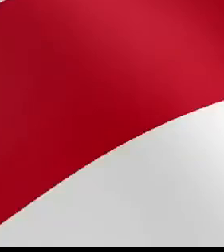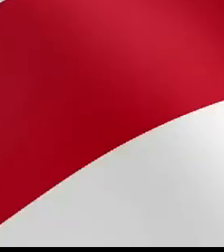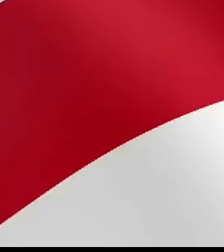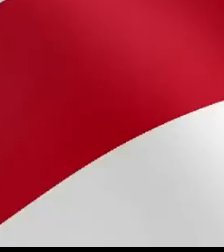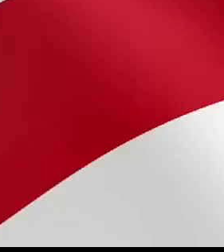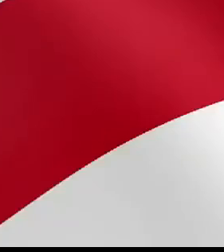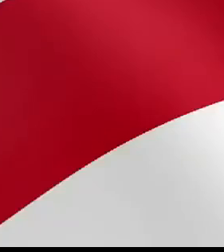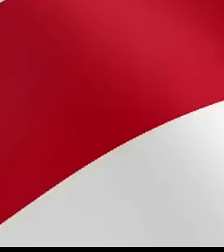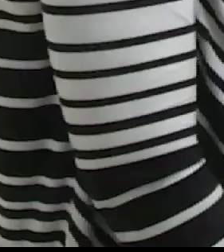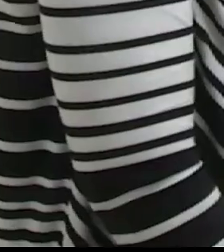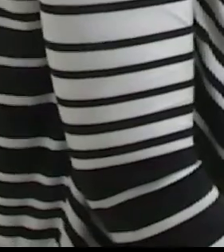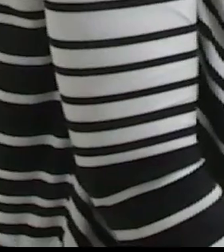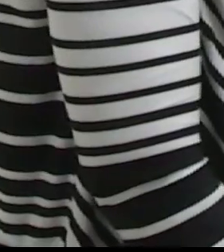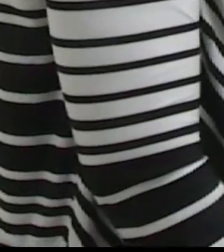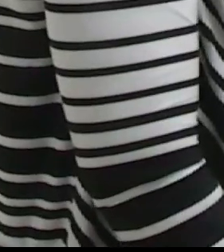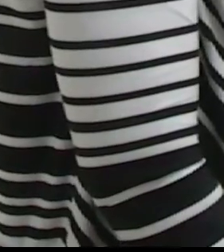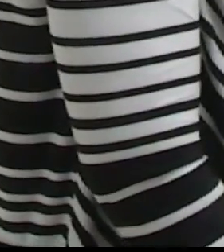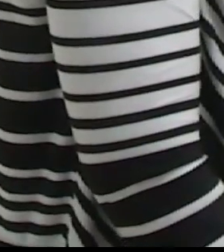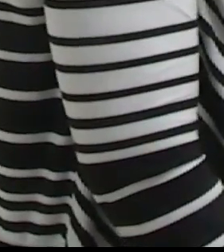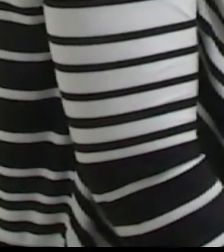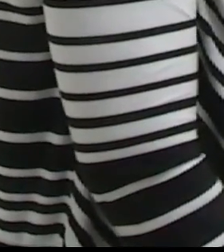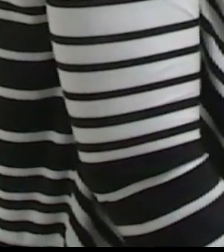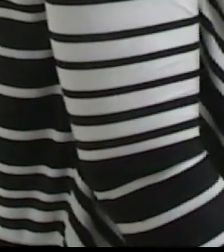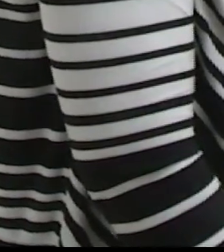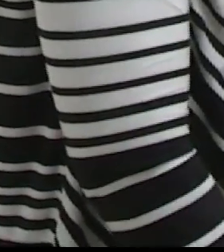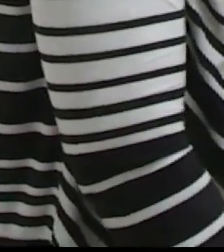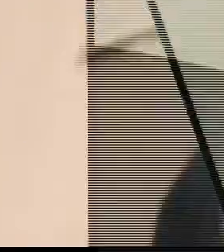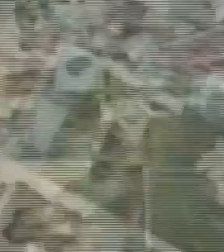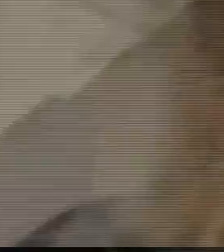We take a closer look at the U.S.-Cuba ties.